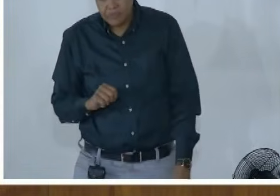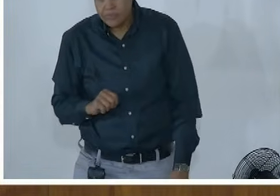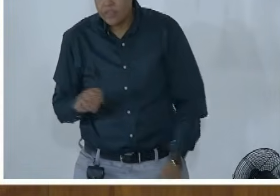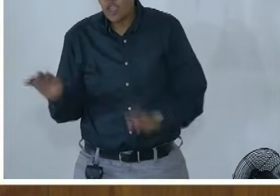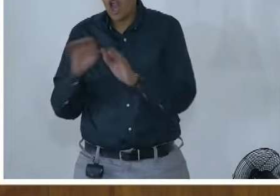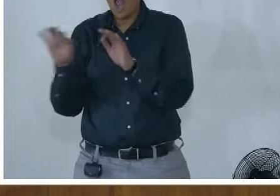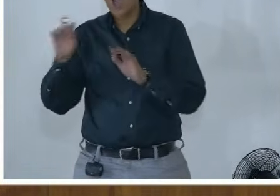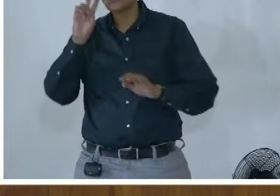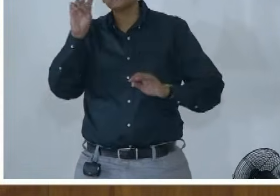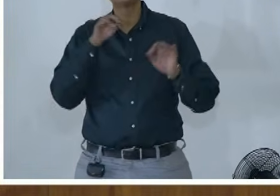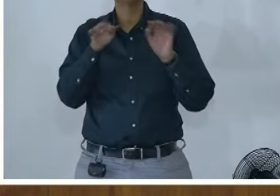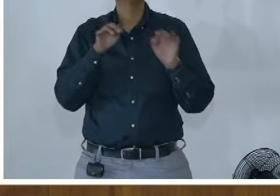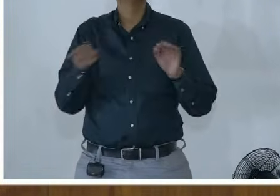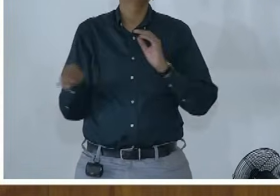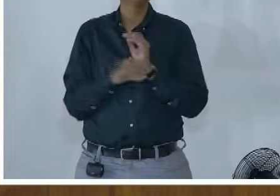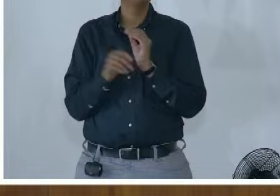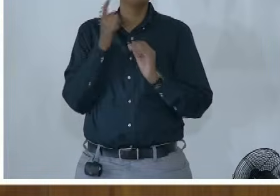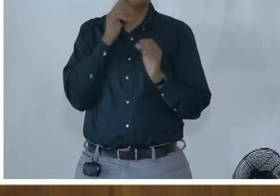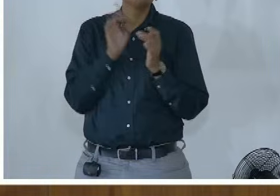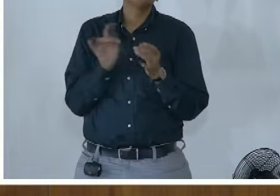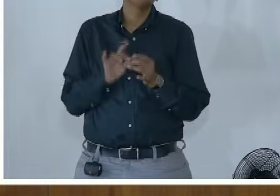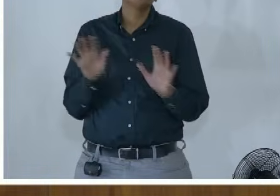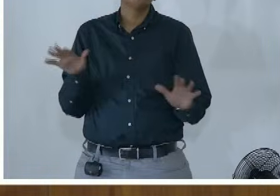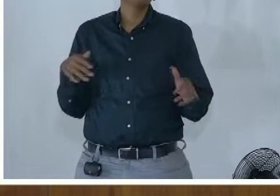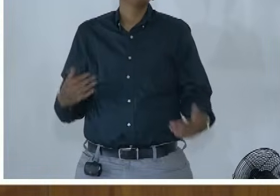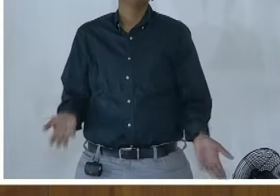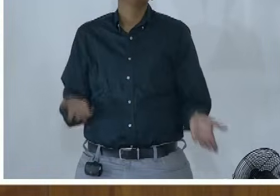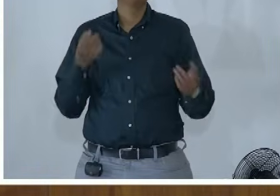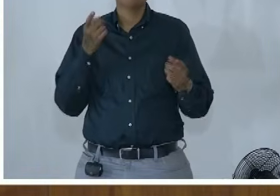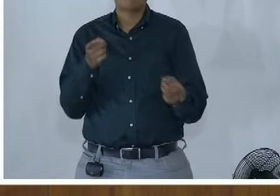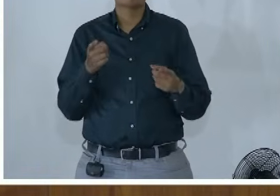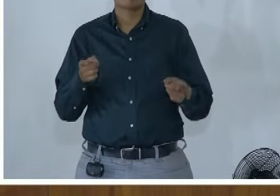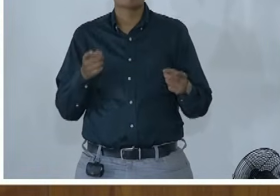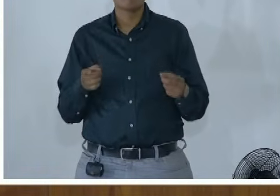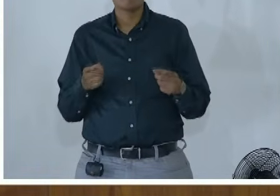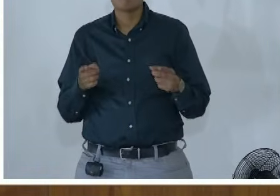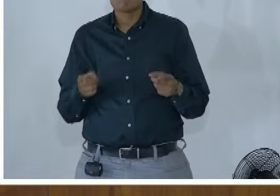clause 2 speaks about,